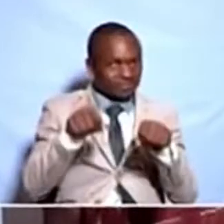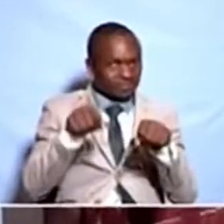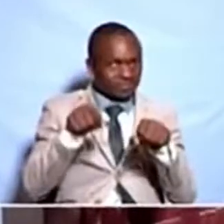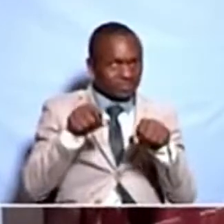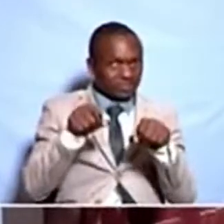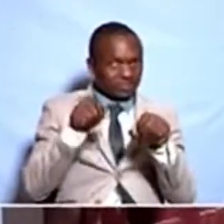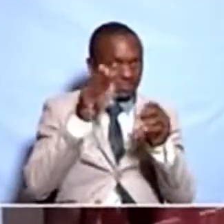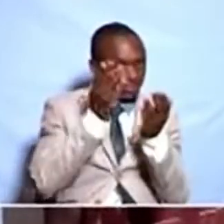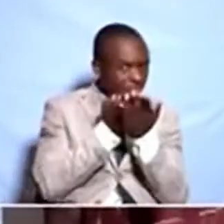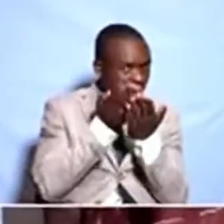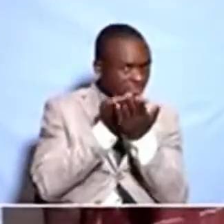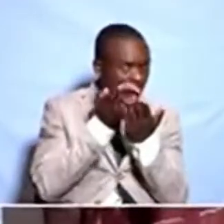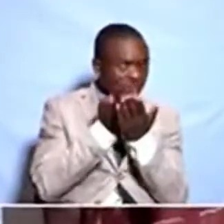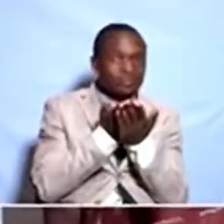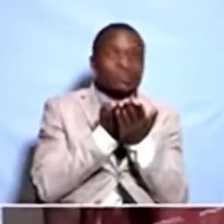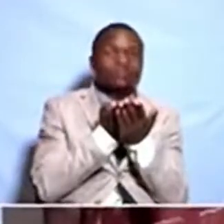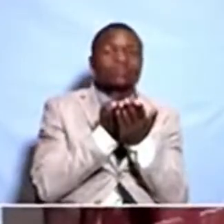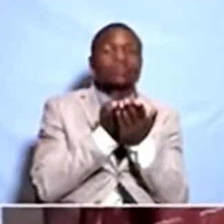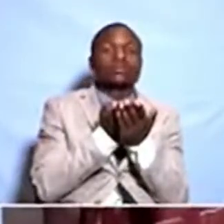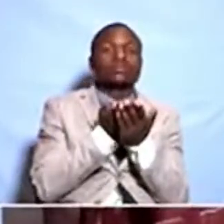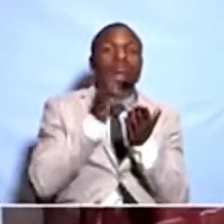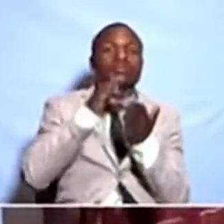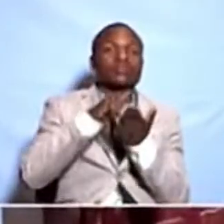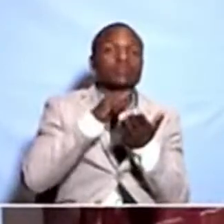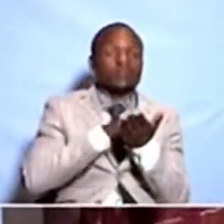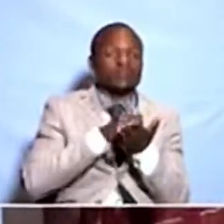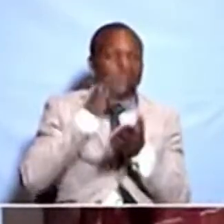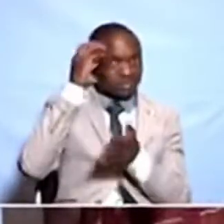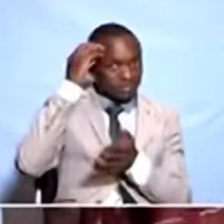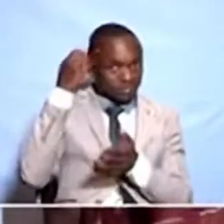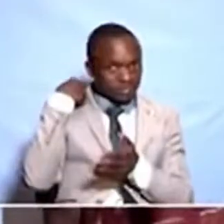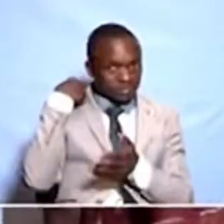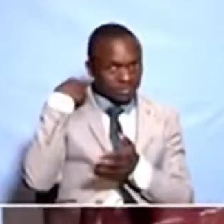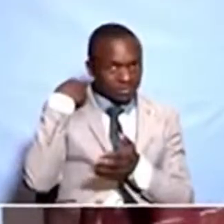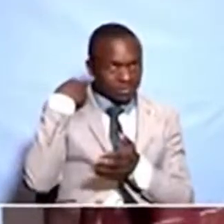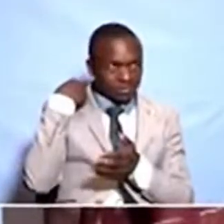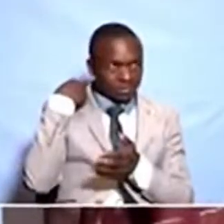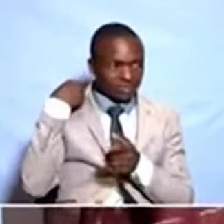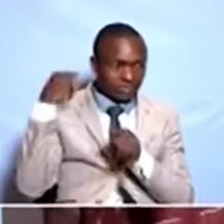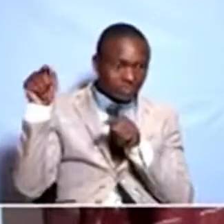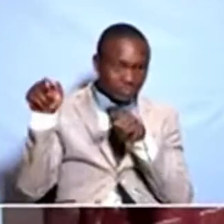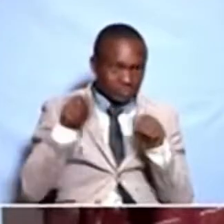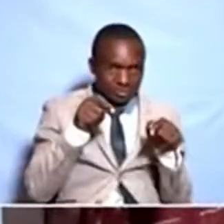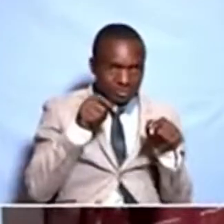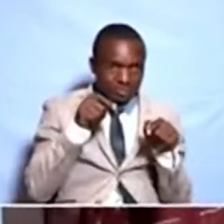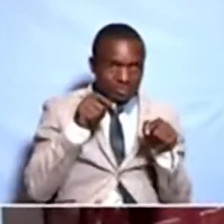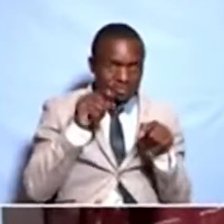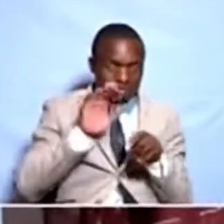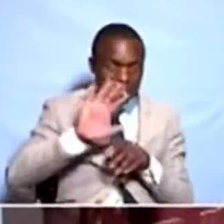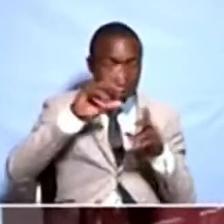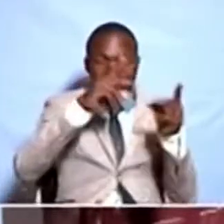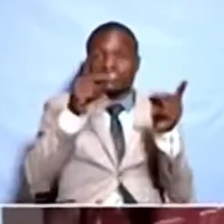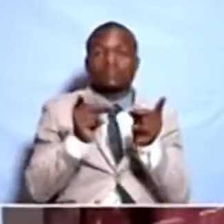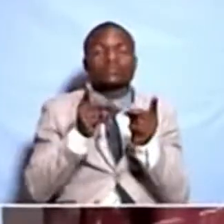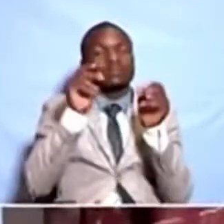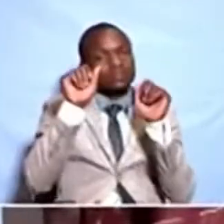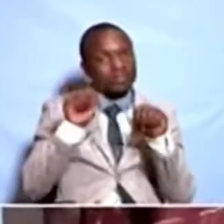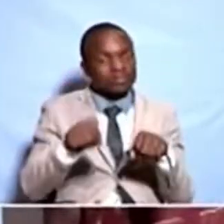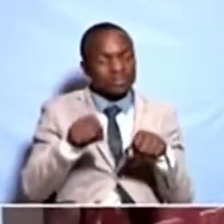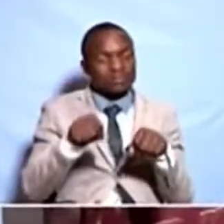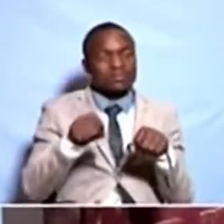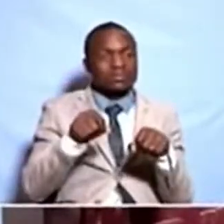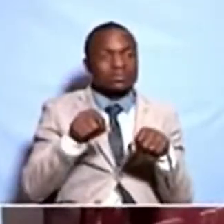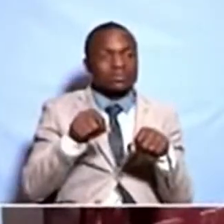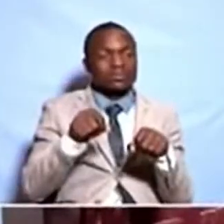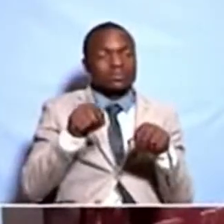request our examination office to come through to your place so that they can